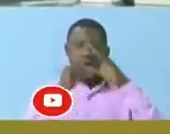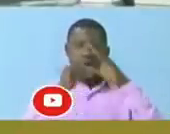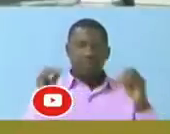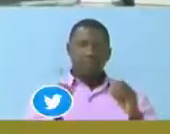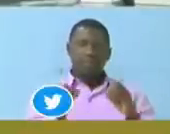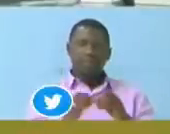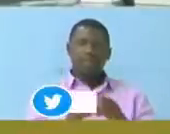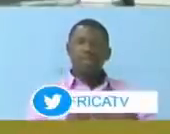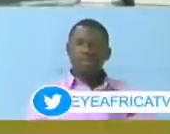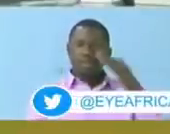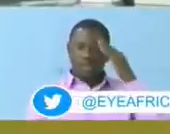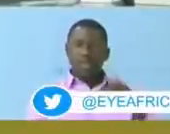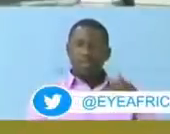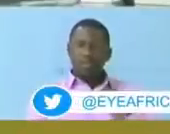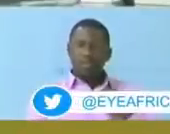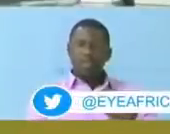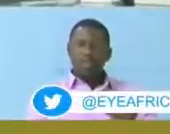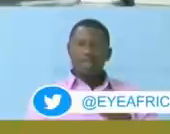about